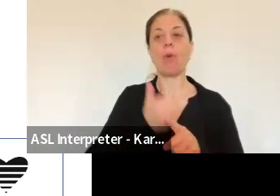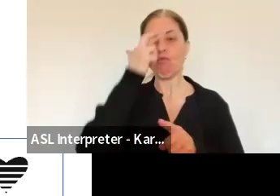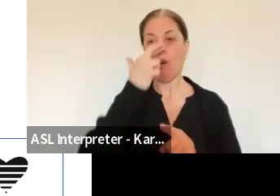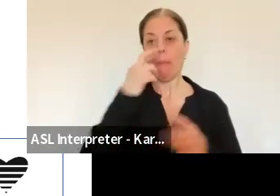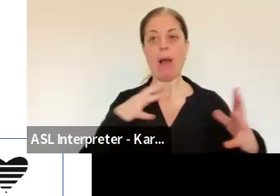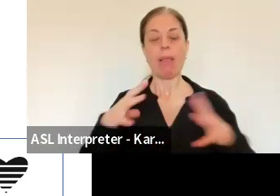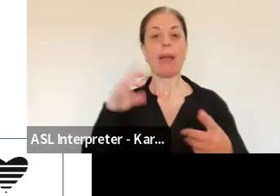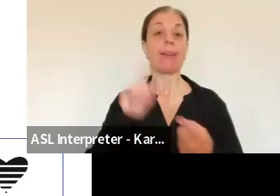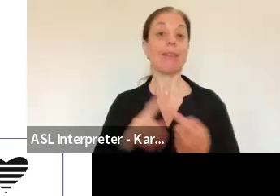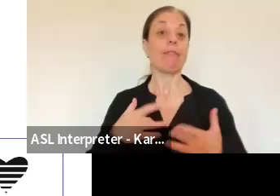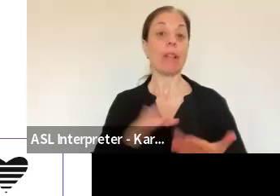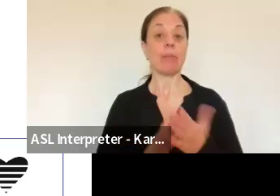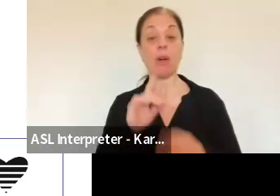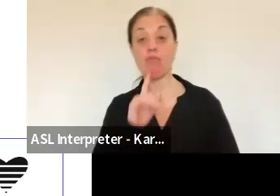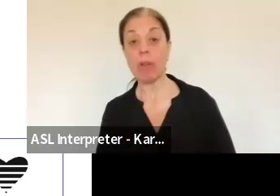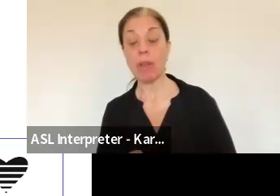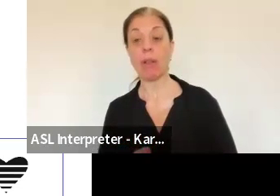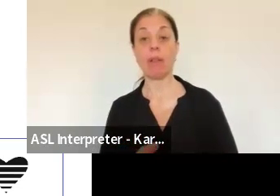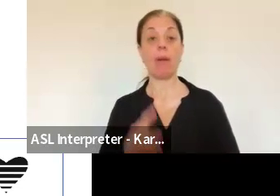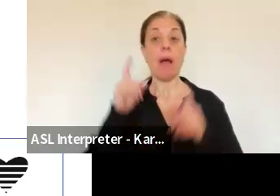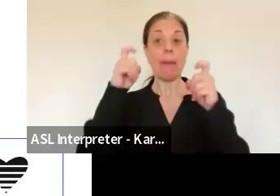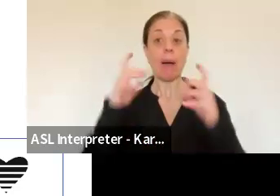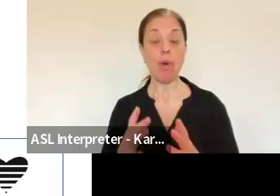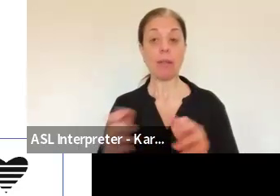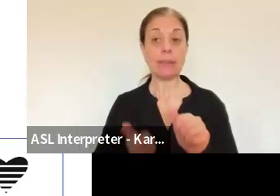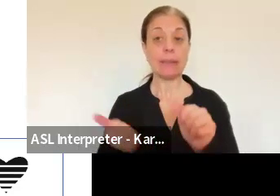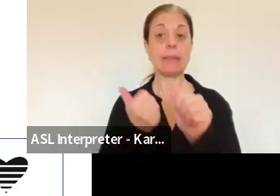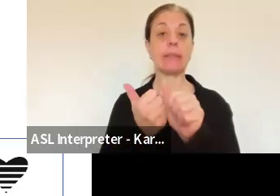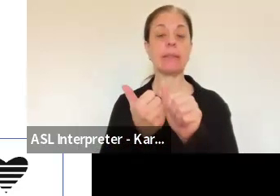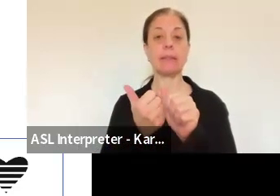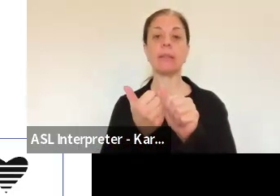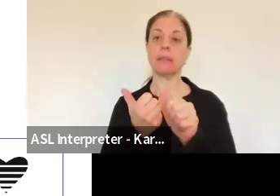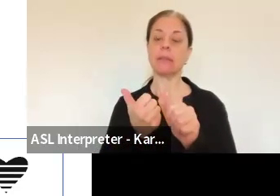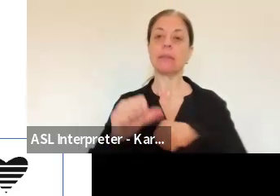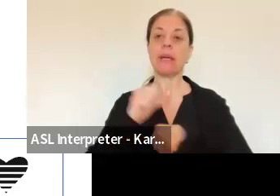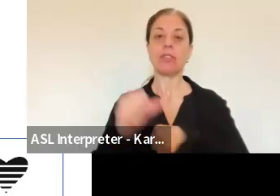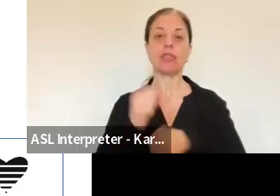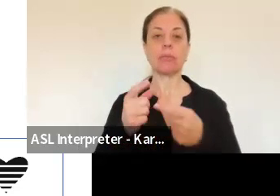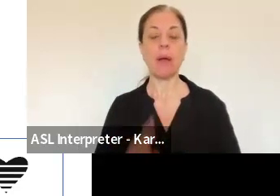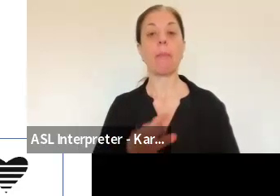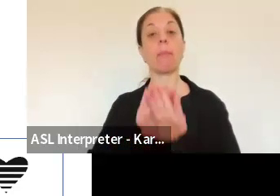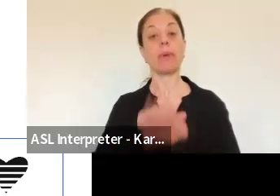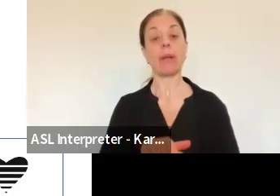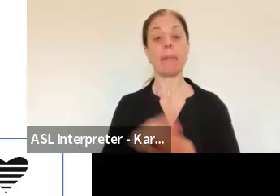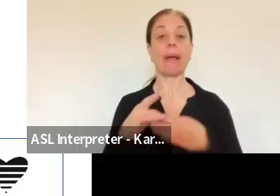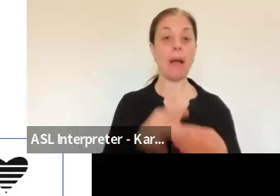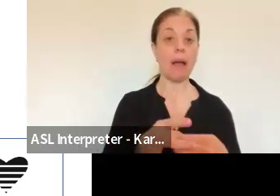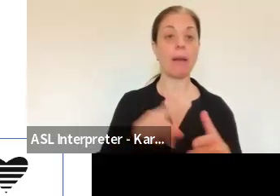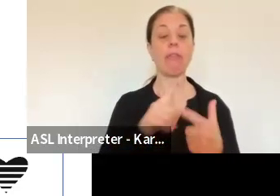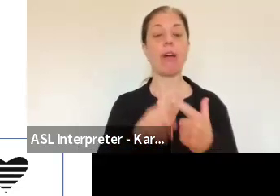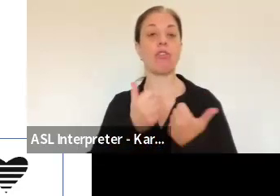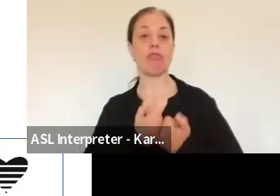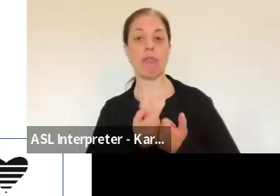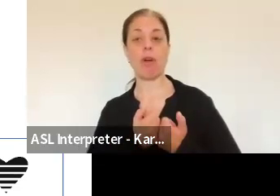until the feelings get real and the paparazzi's knives come out. Pretending to be Luca's guide, then his girlfriend gets